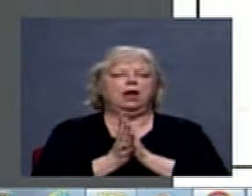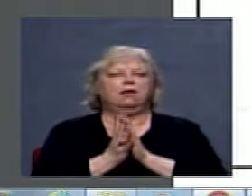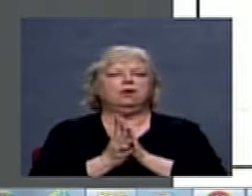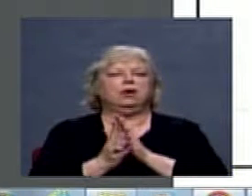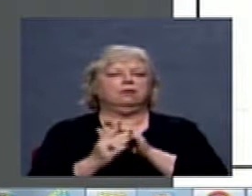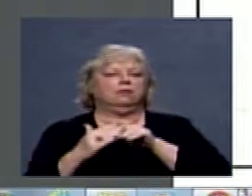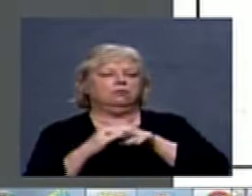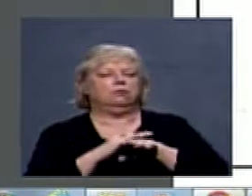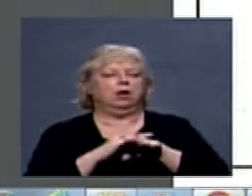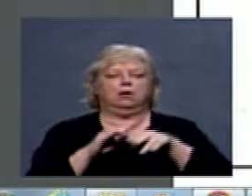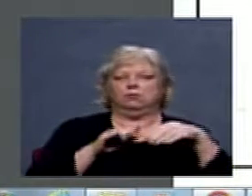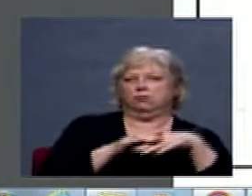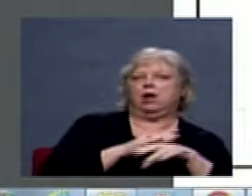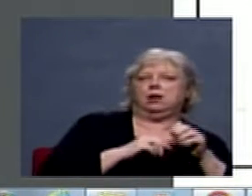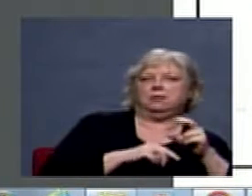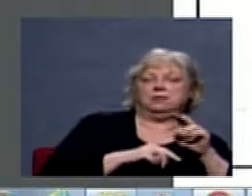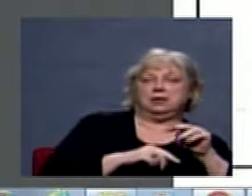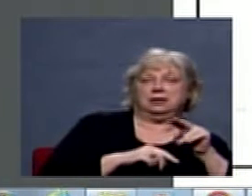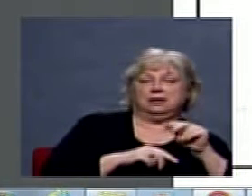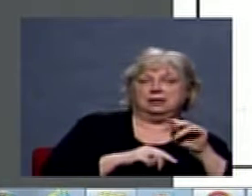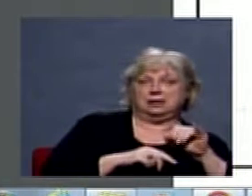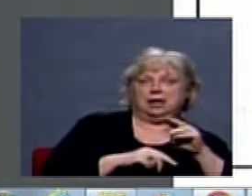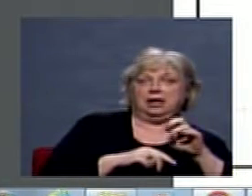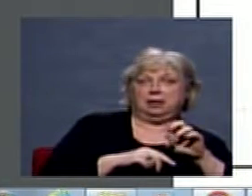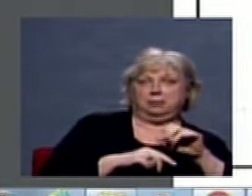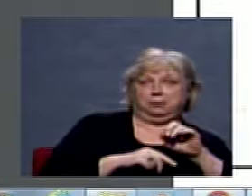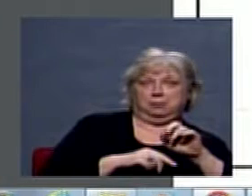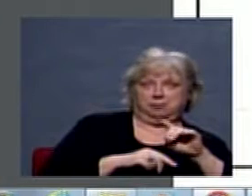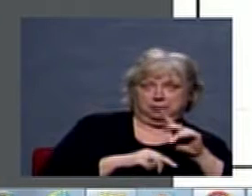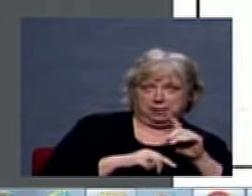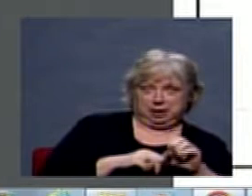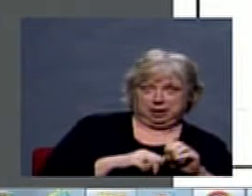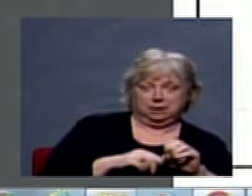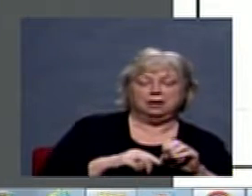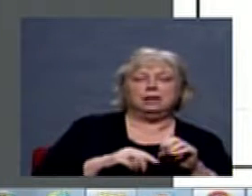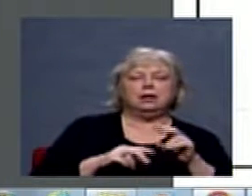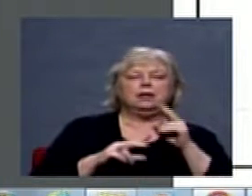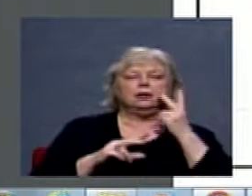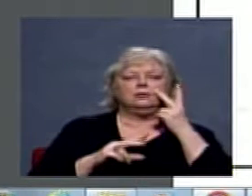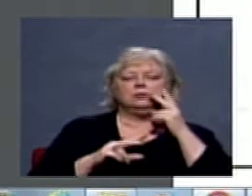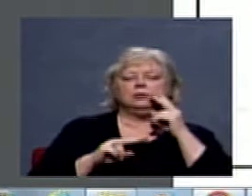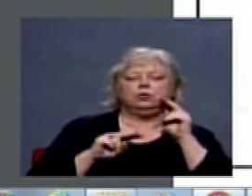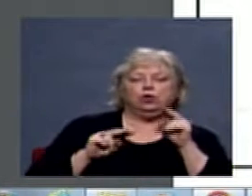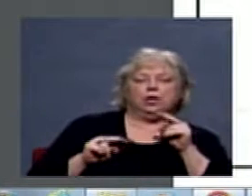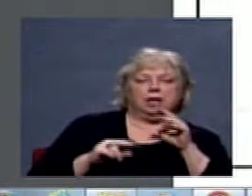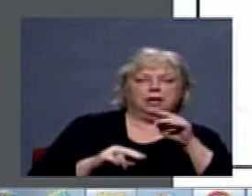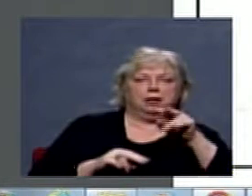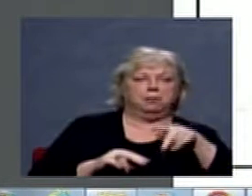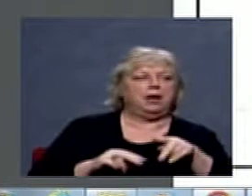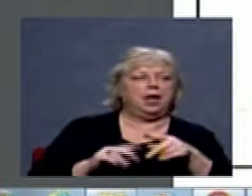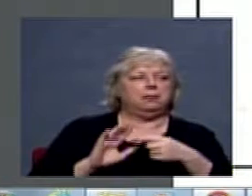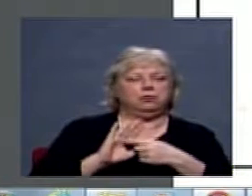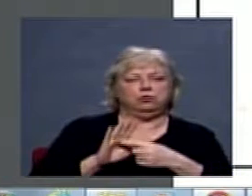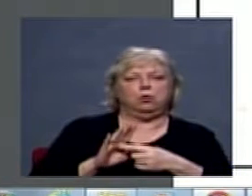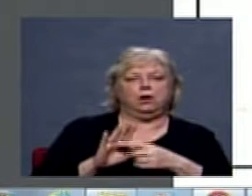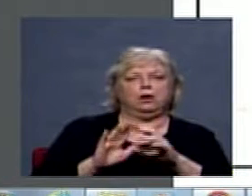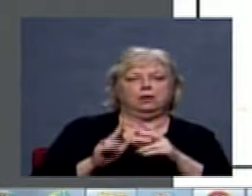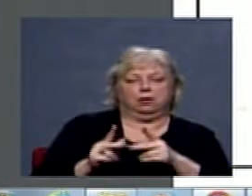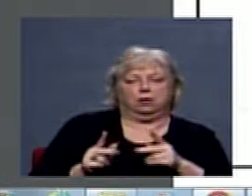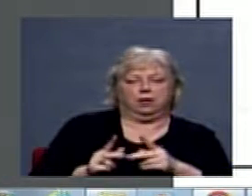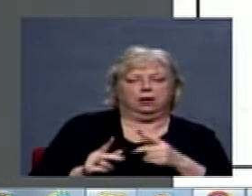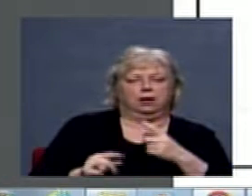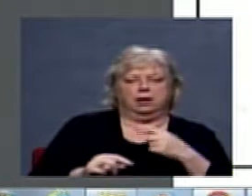from Sunnymead, looking at the map that Walter had up a second ago showing the project location, I